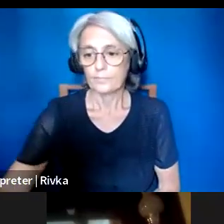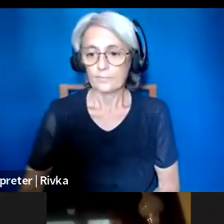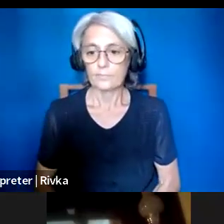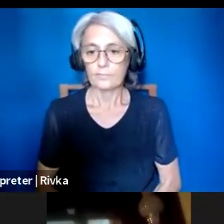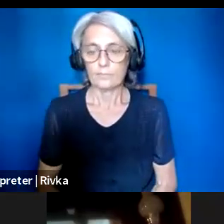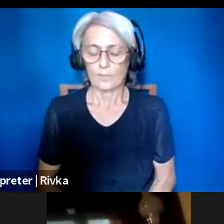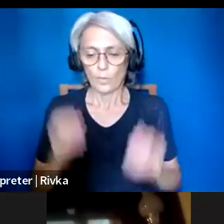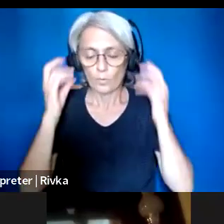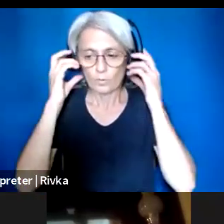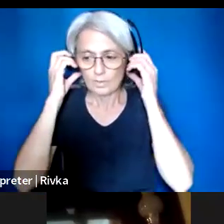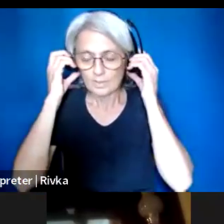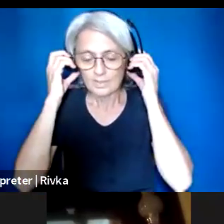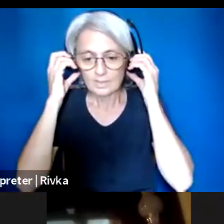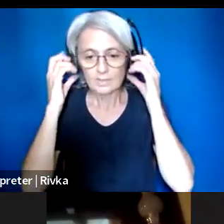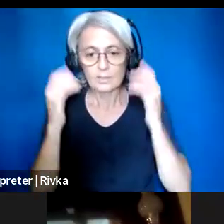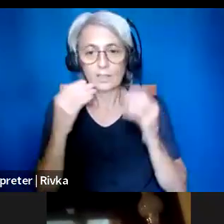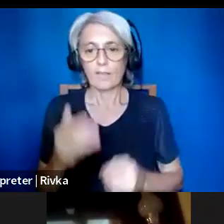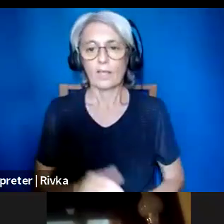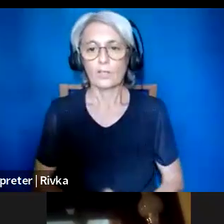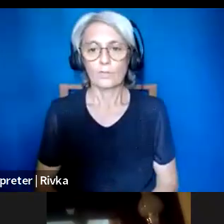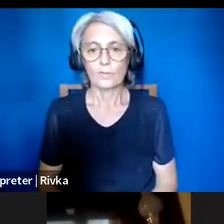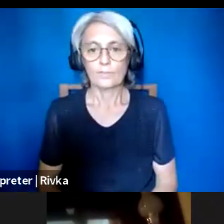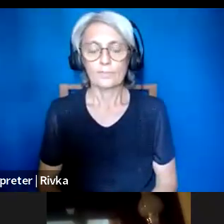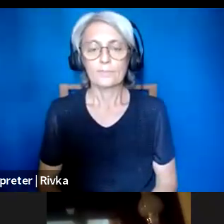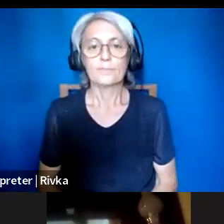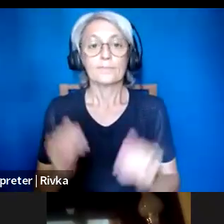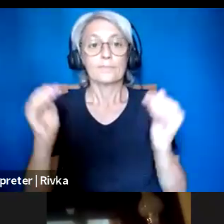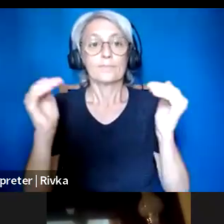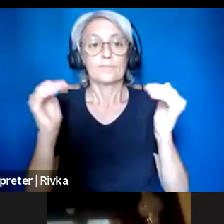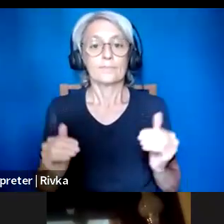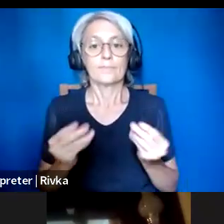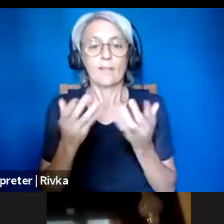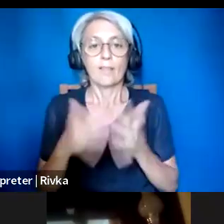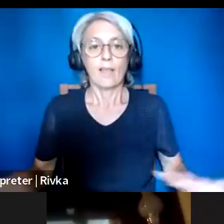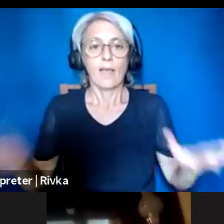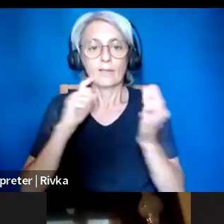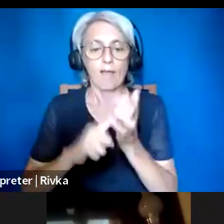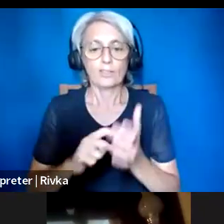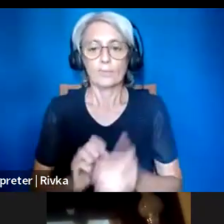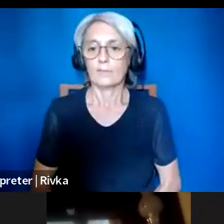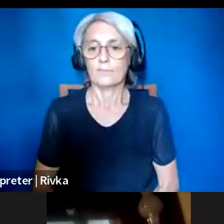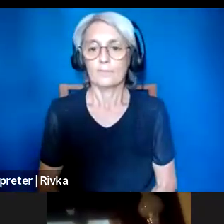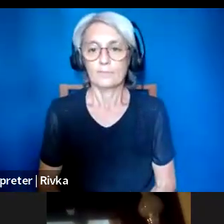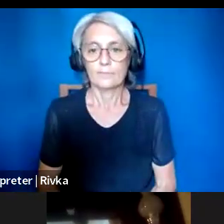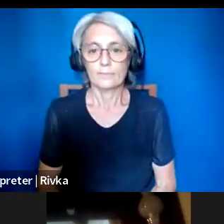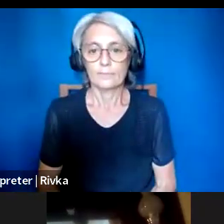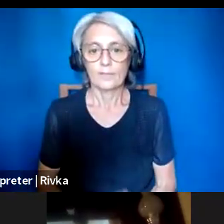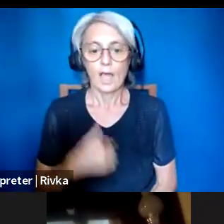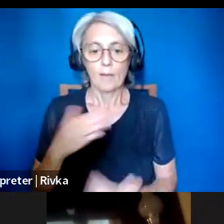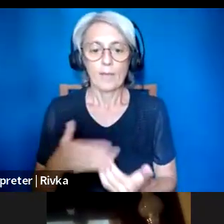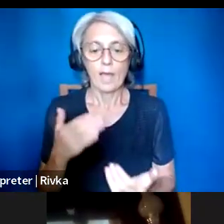Thank you, Justin. Appreciate that. I'll go ahead and move us along to the land acknowledgement, which I'd be happy to